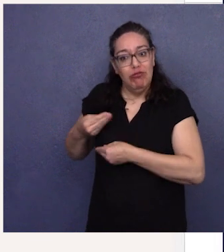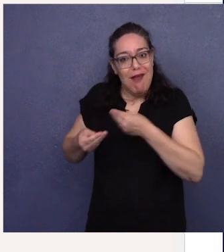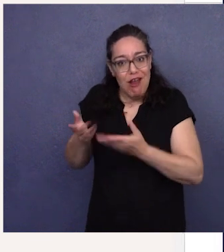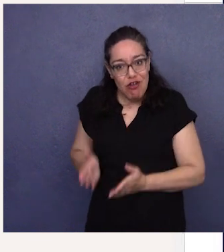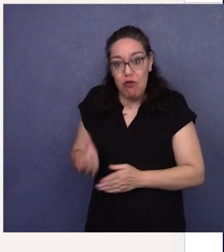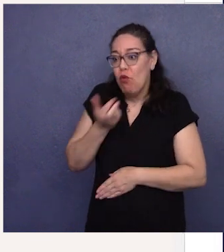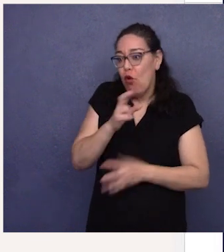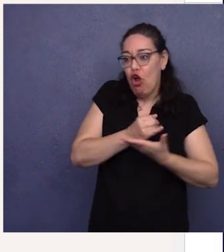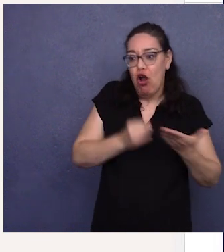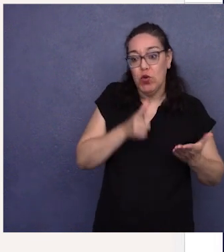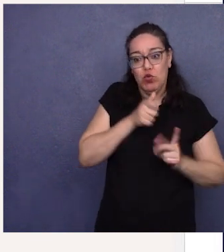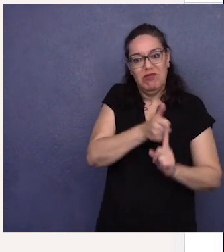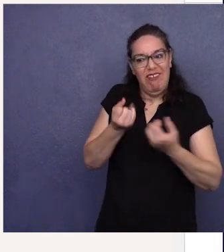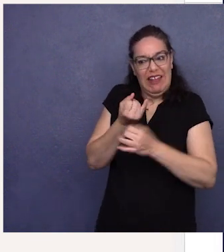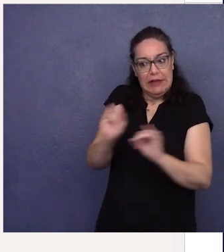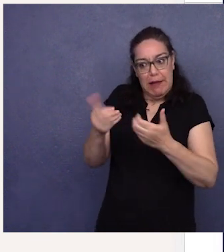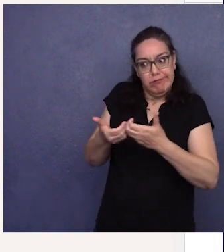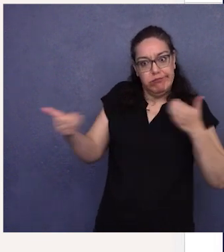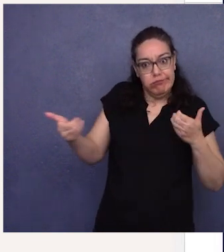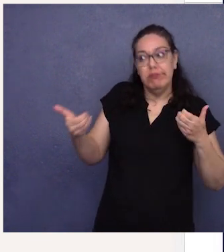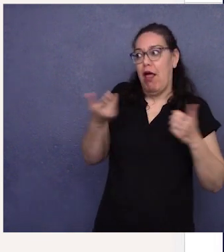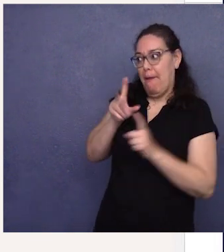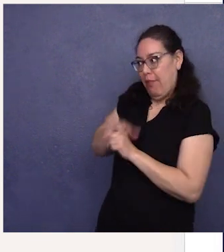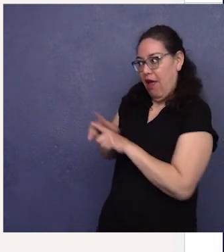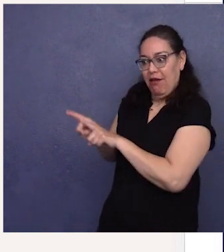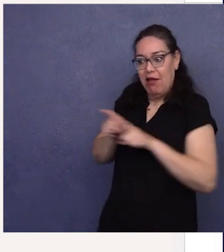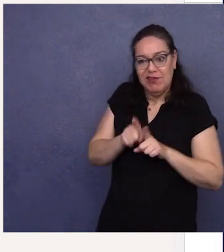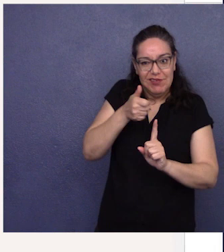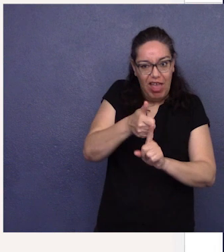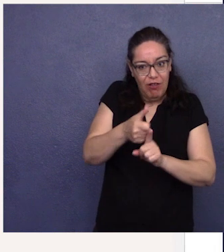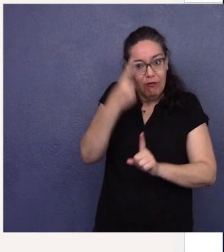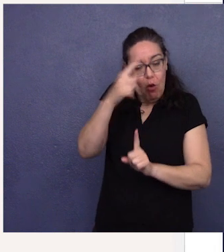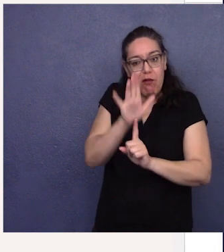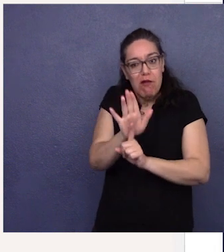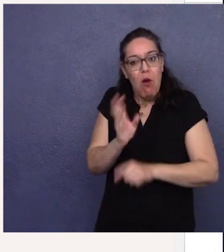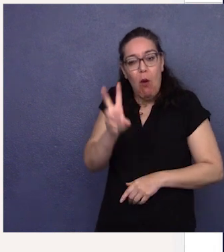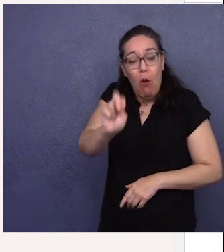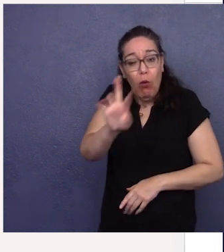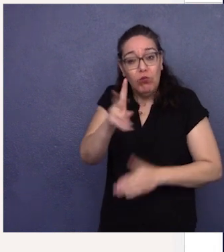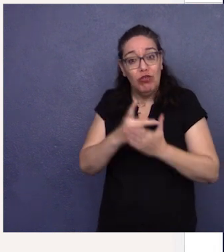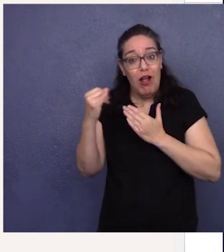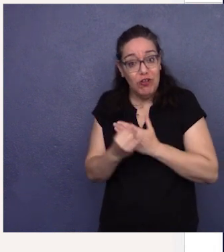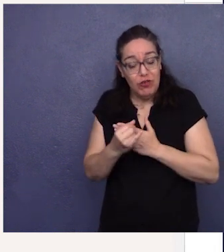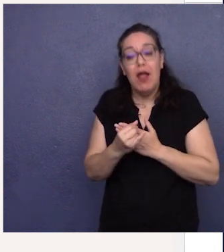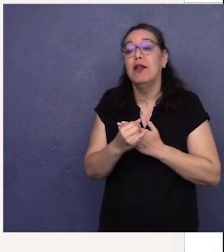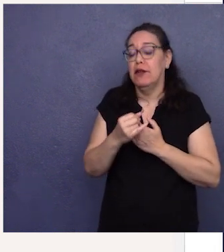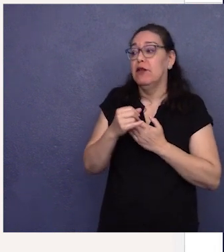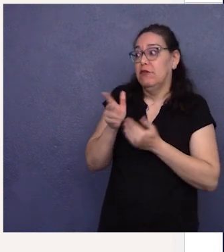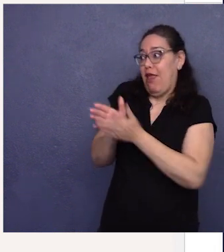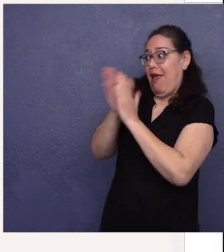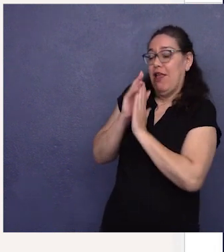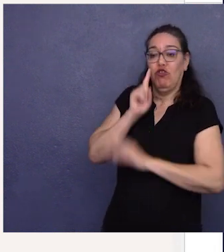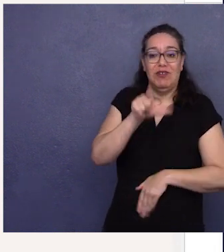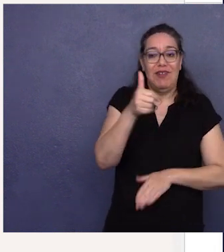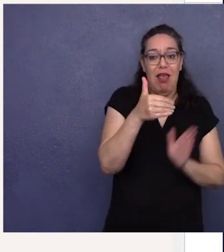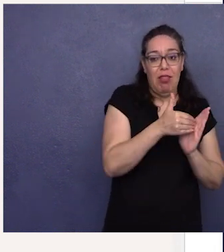applying independently. So you are solely applying for your own project. Minimum of $10,000